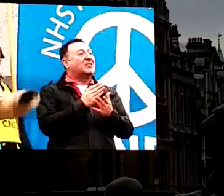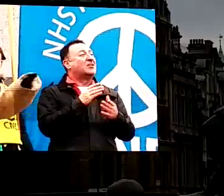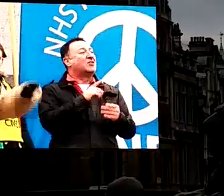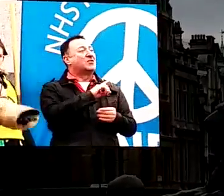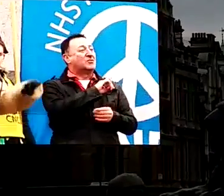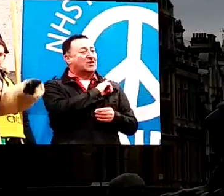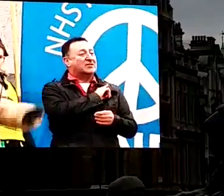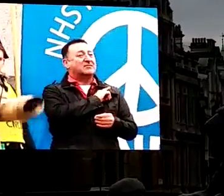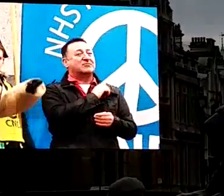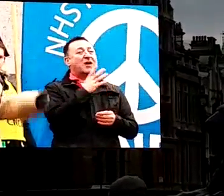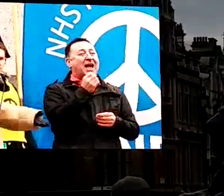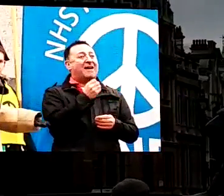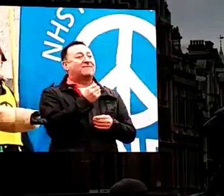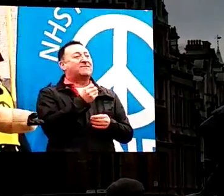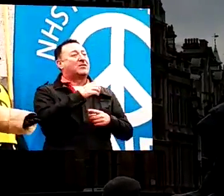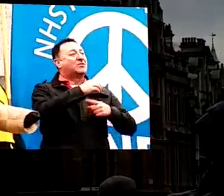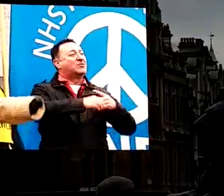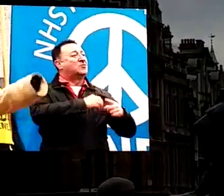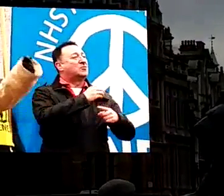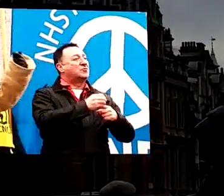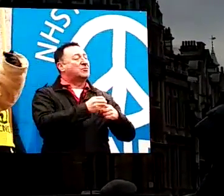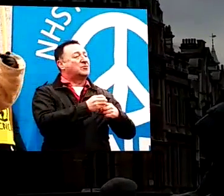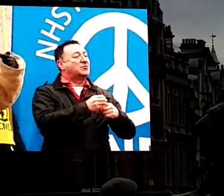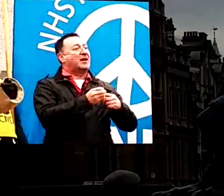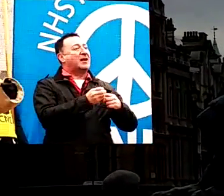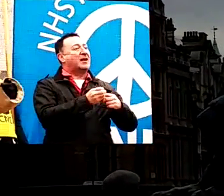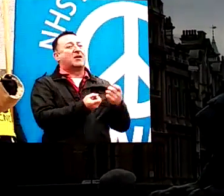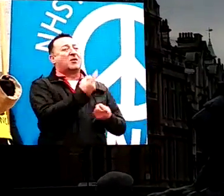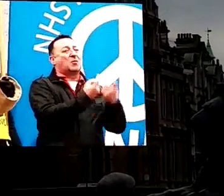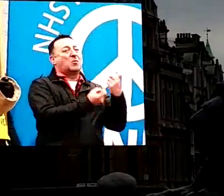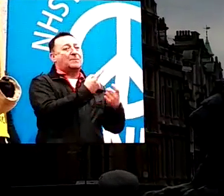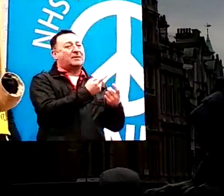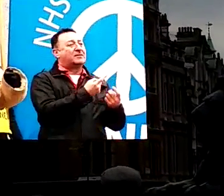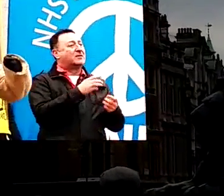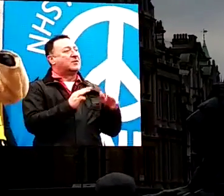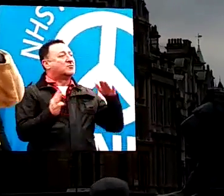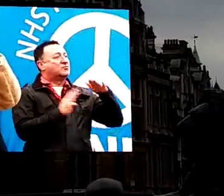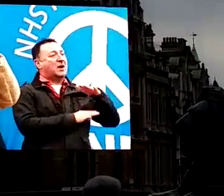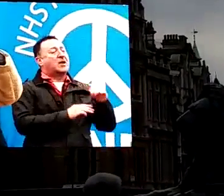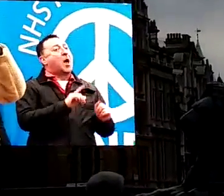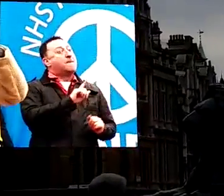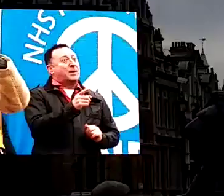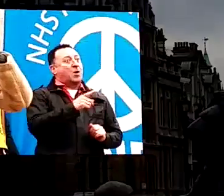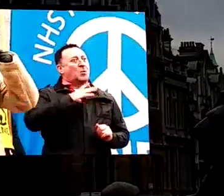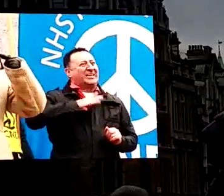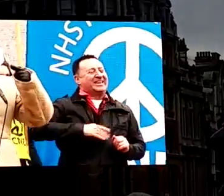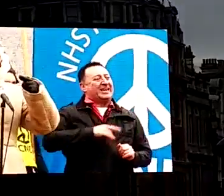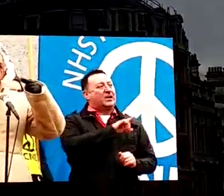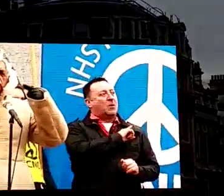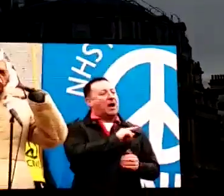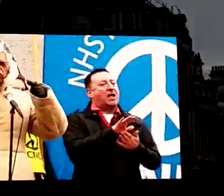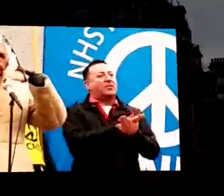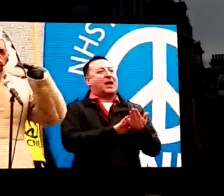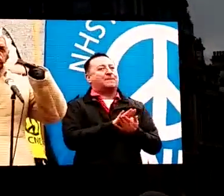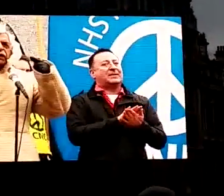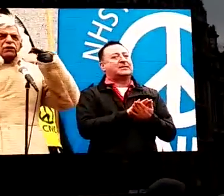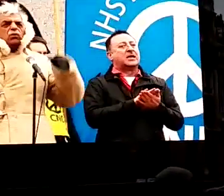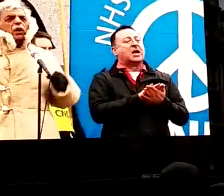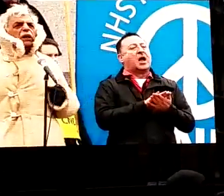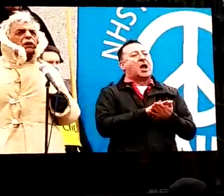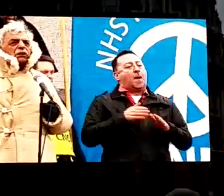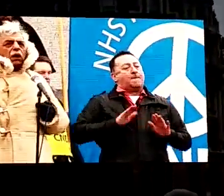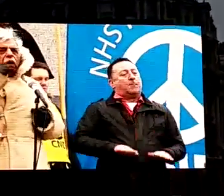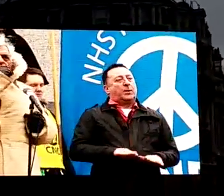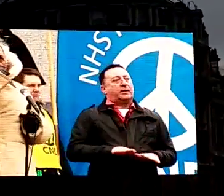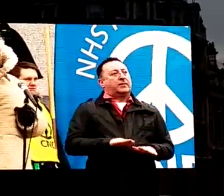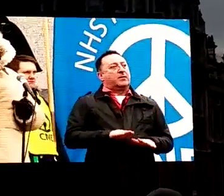financial justification for the Trident, but we need it because it upgrades Britain's position in